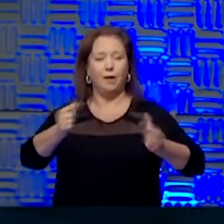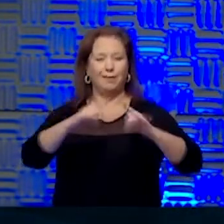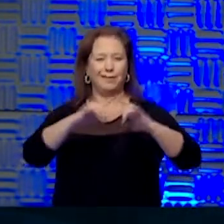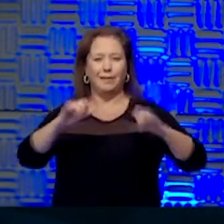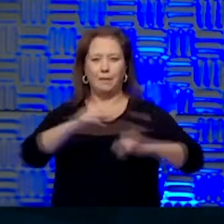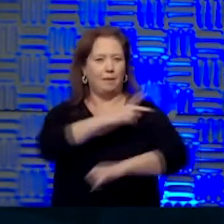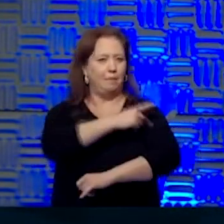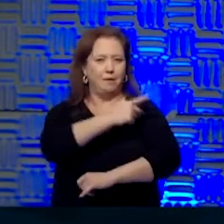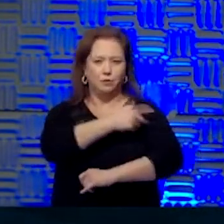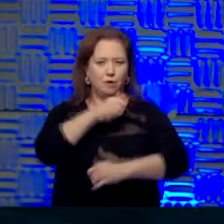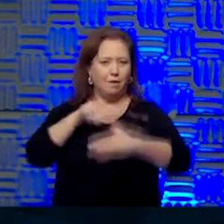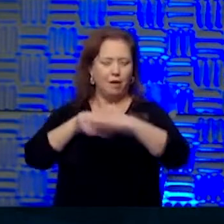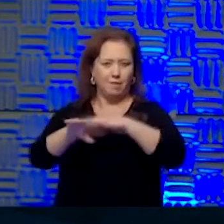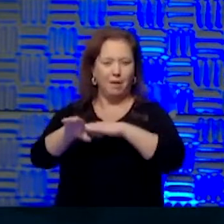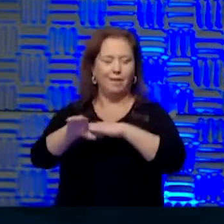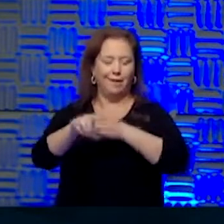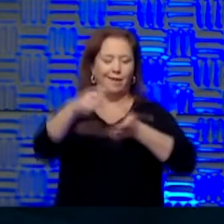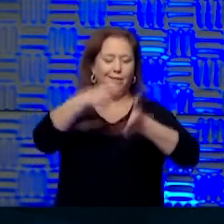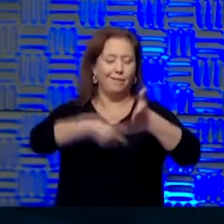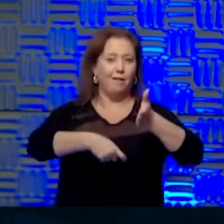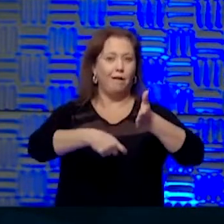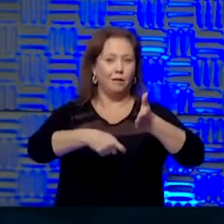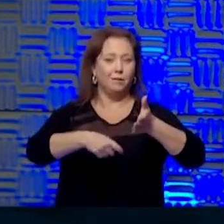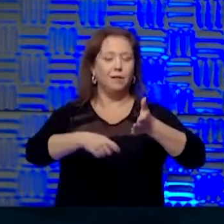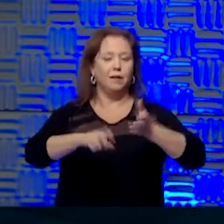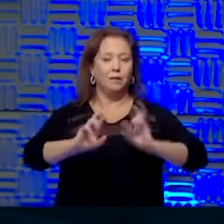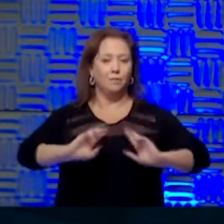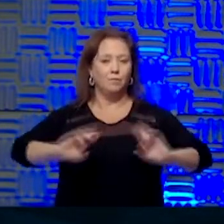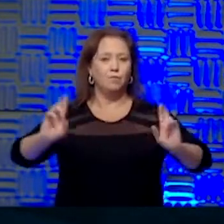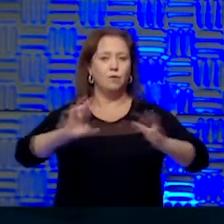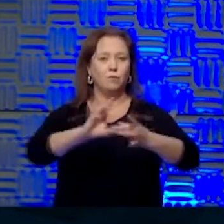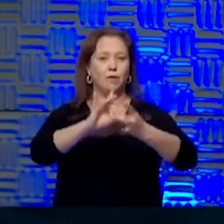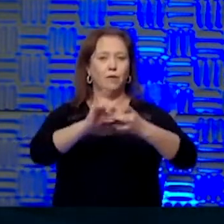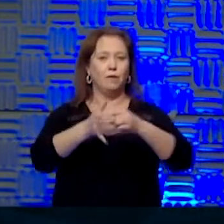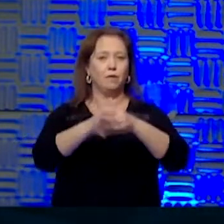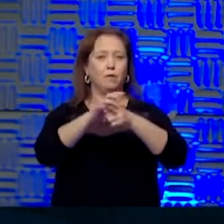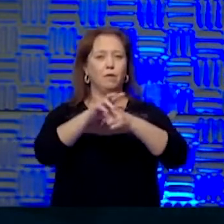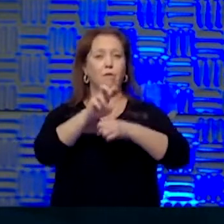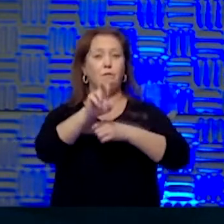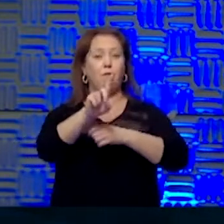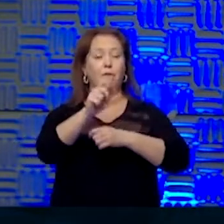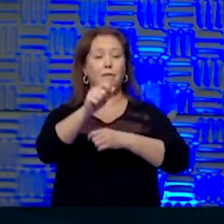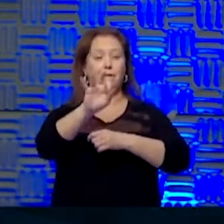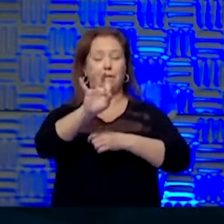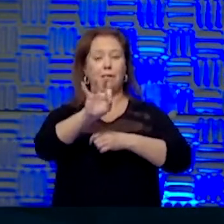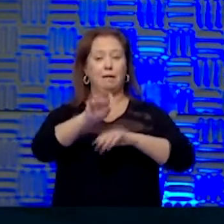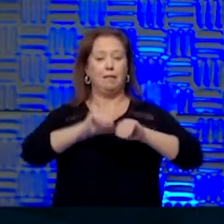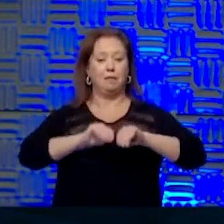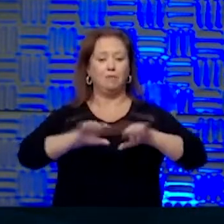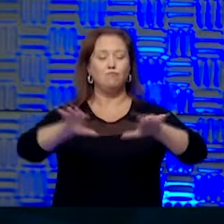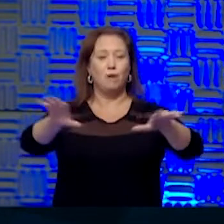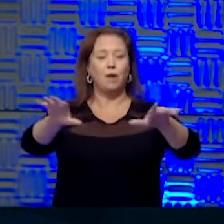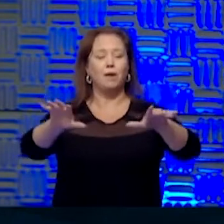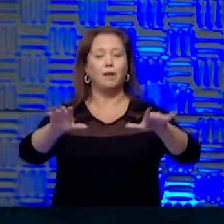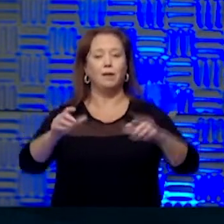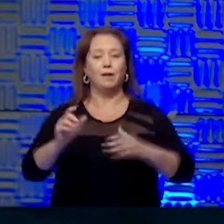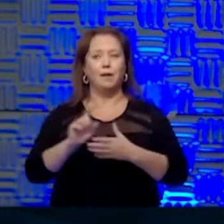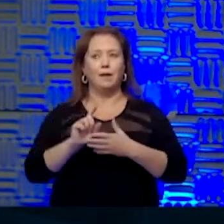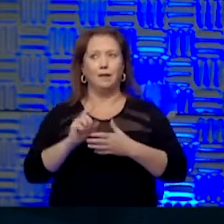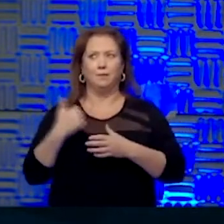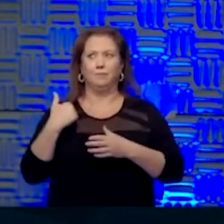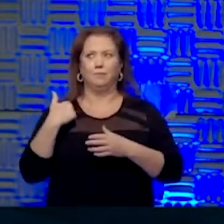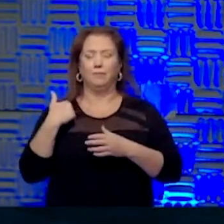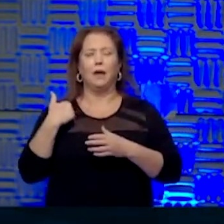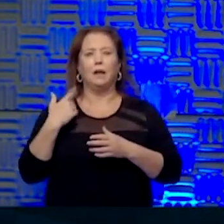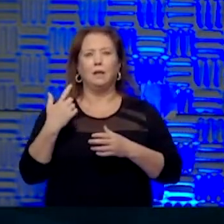And the costs, of course, related to preparing for COVID-19 spread were increasing. And as of last count, with